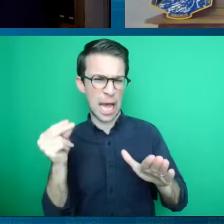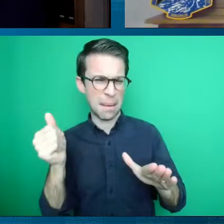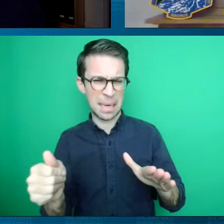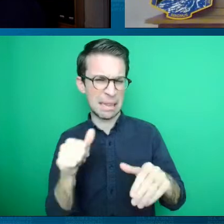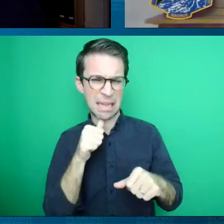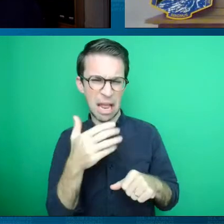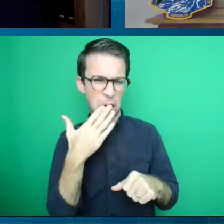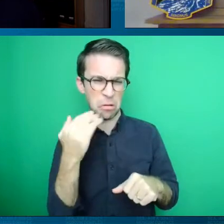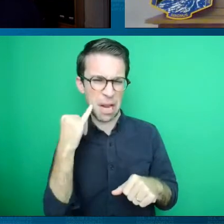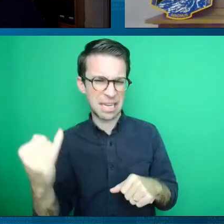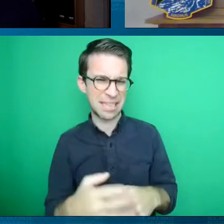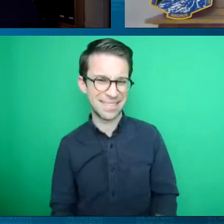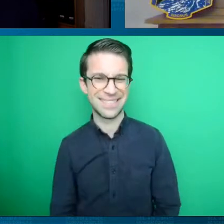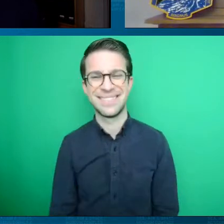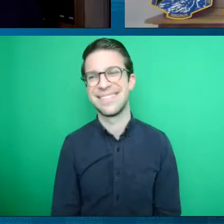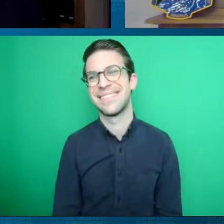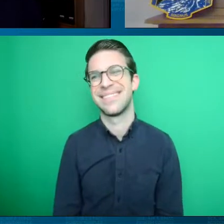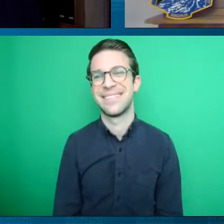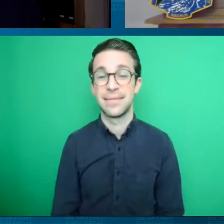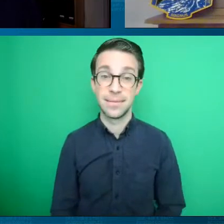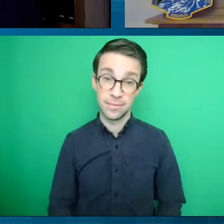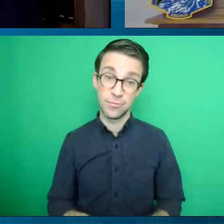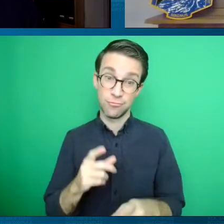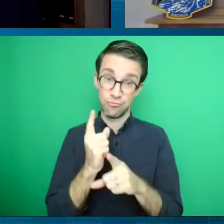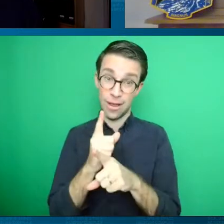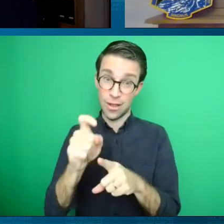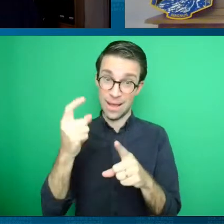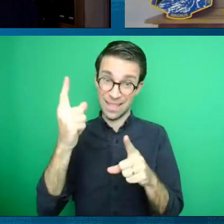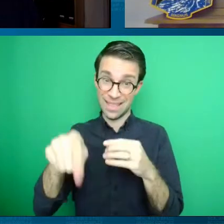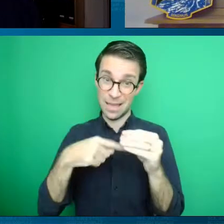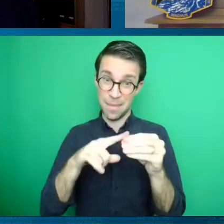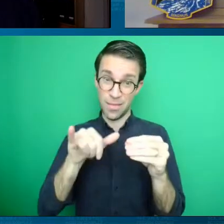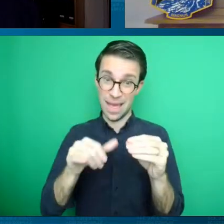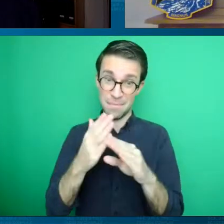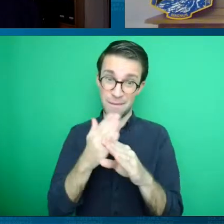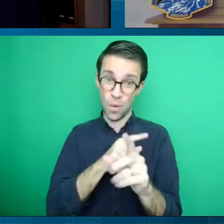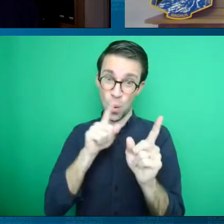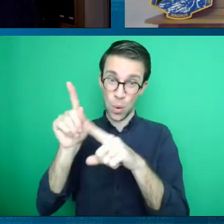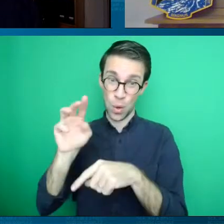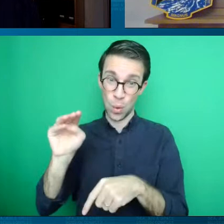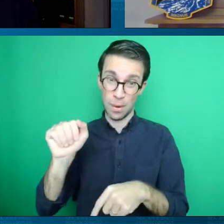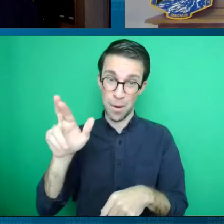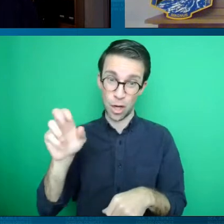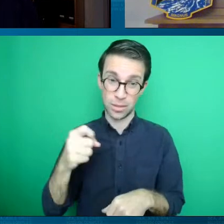idea. Definitely something they would need to think about going to Mars now. Yes, I hope so.